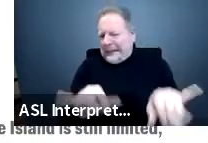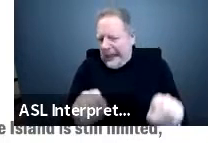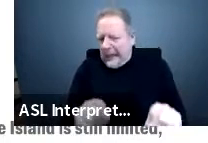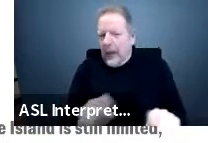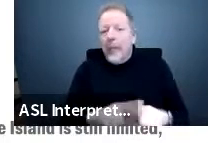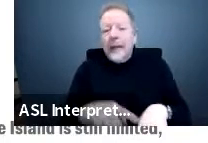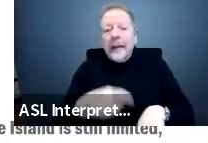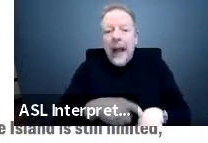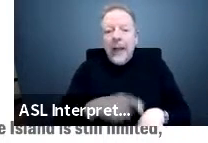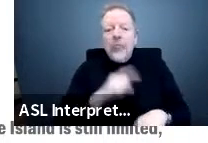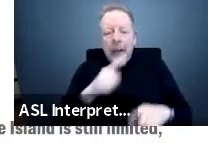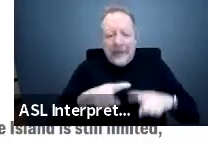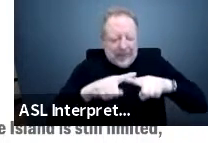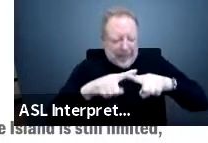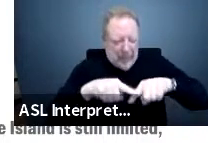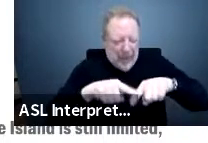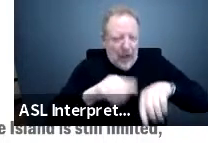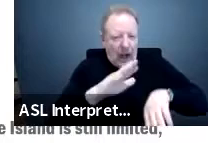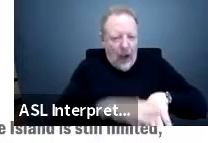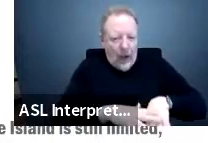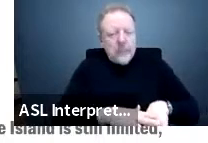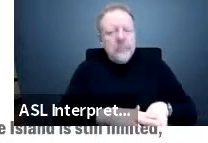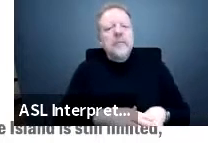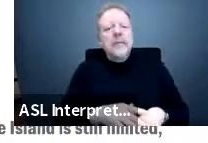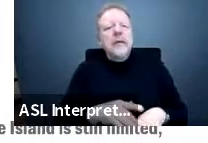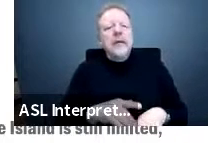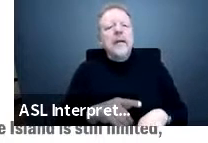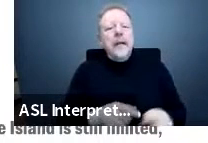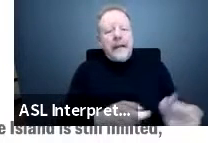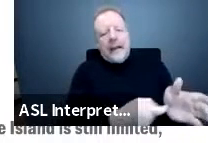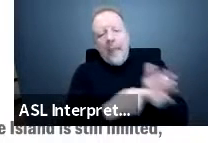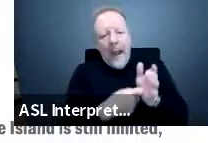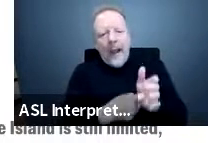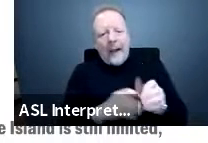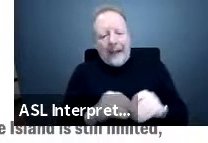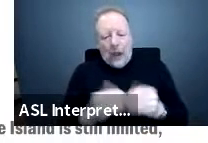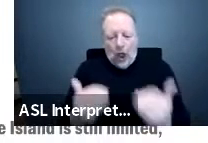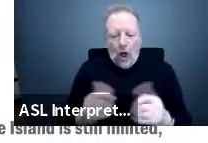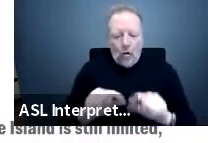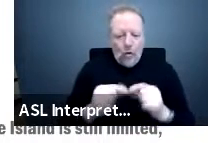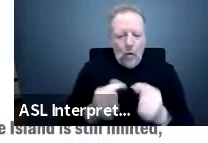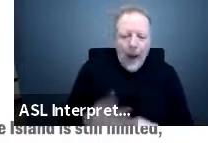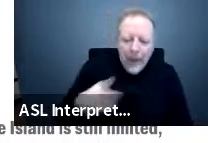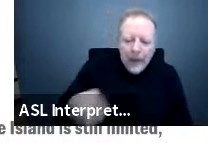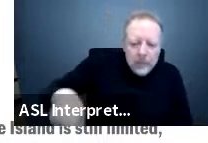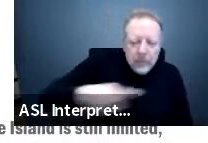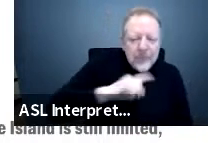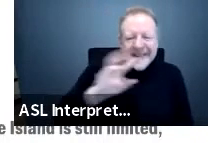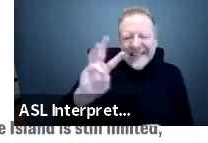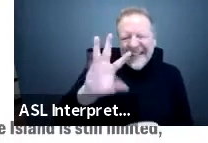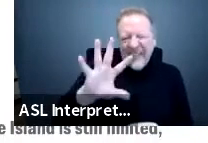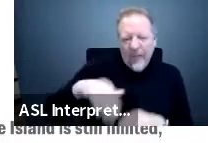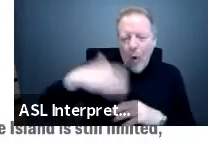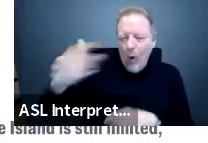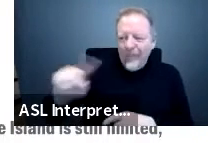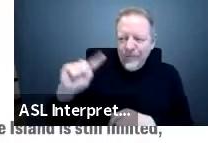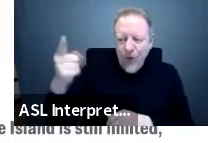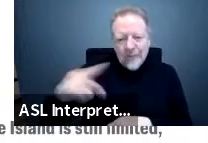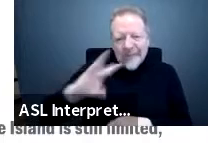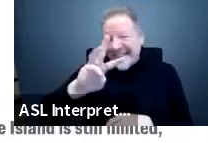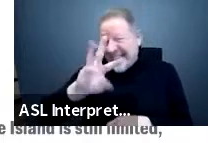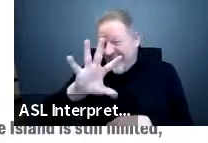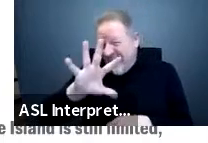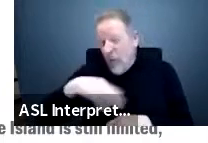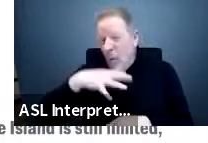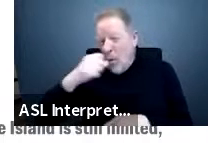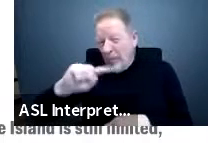The timeline is going to vary a little bit depending upon the demand in the current group, those who are 65 years of age and older. So